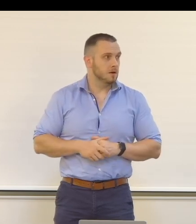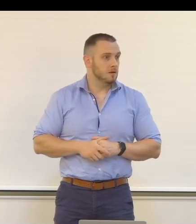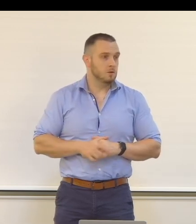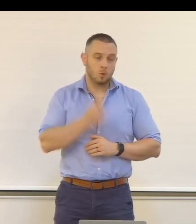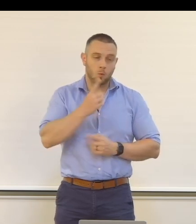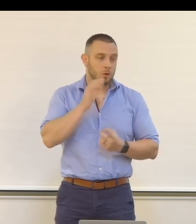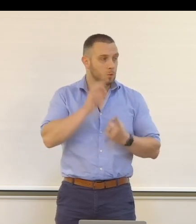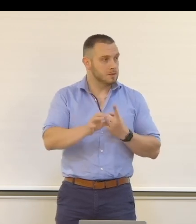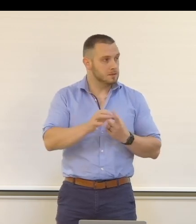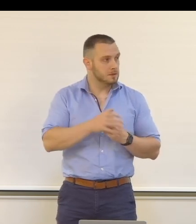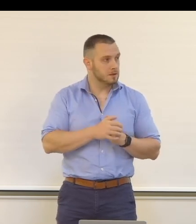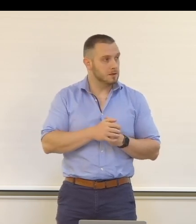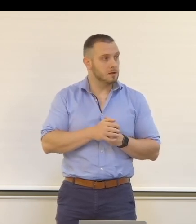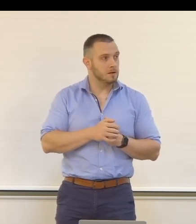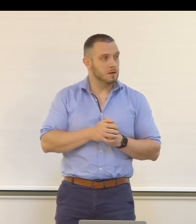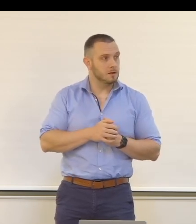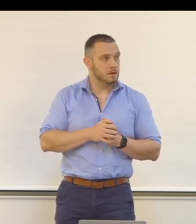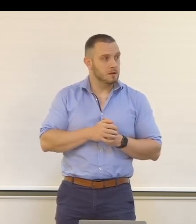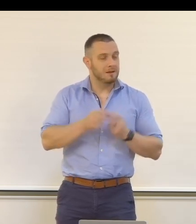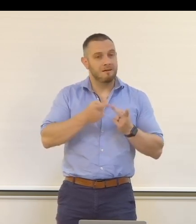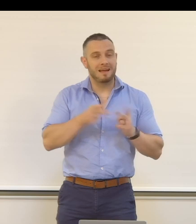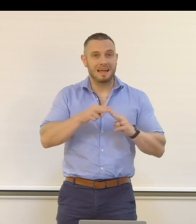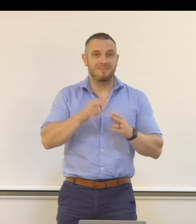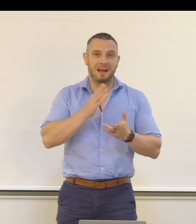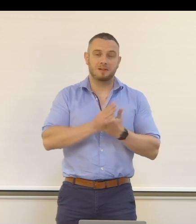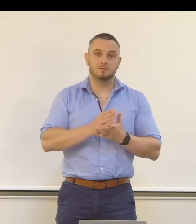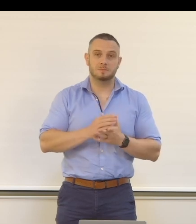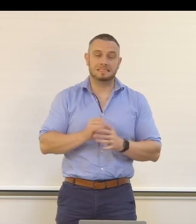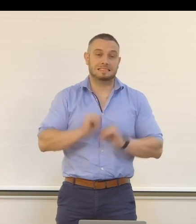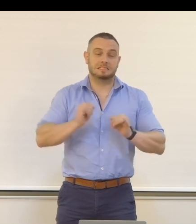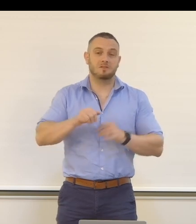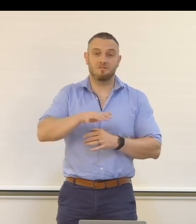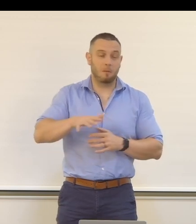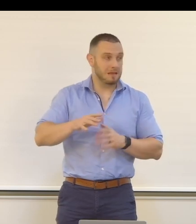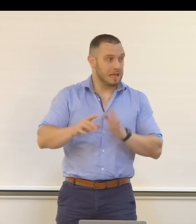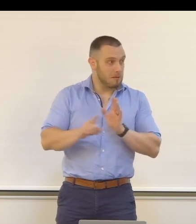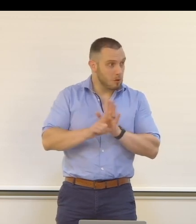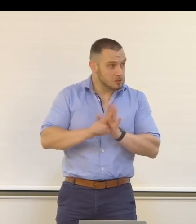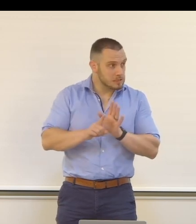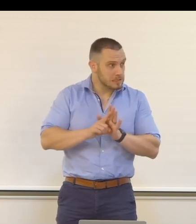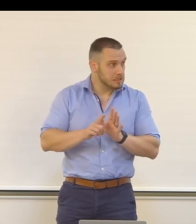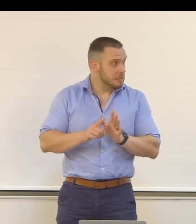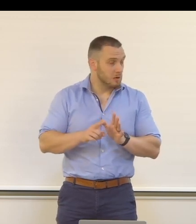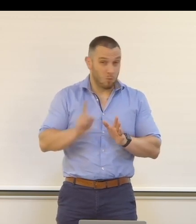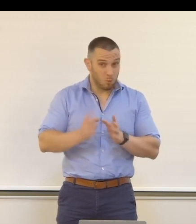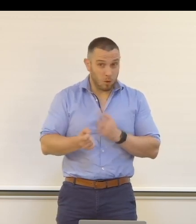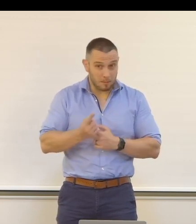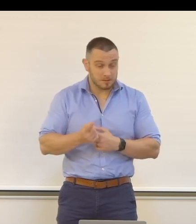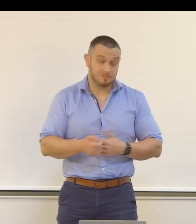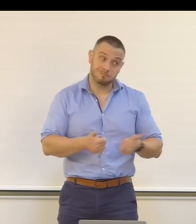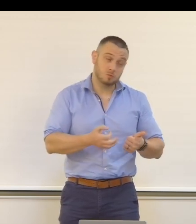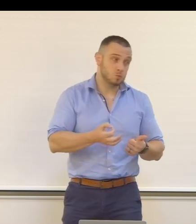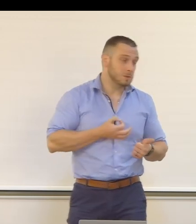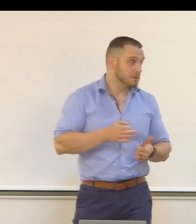One question is, if there is a serious family emergency, were you allowed to exit? That's a very good